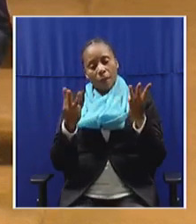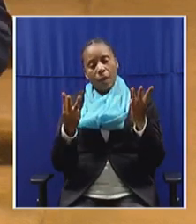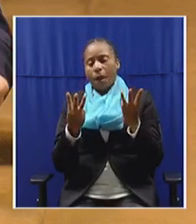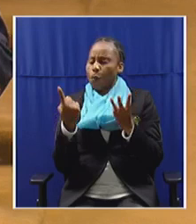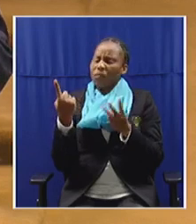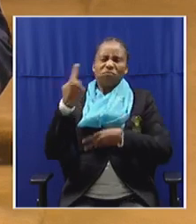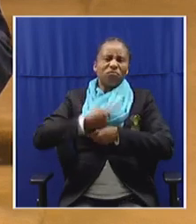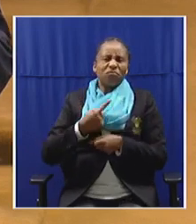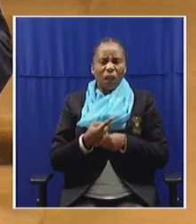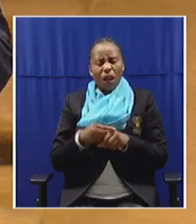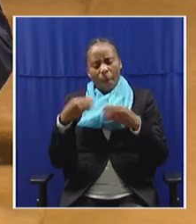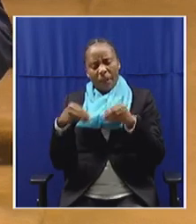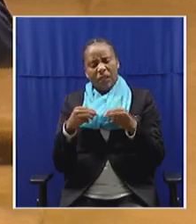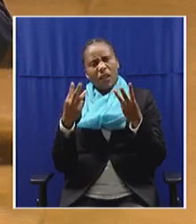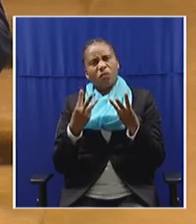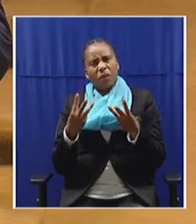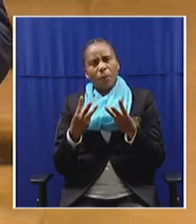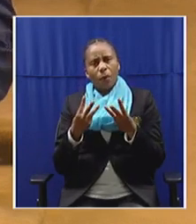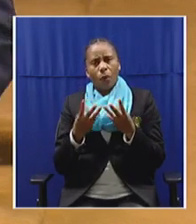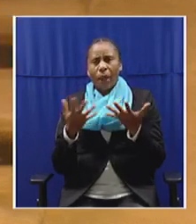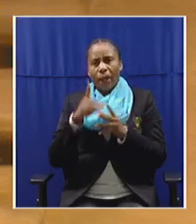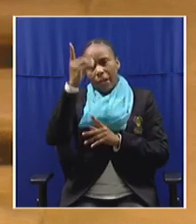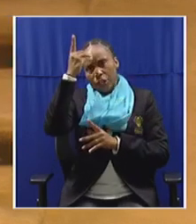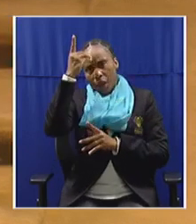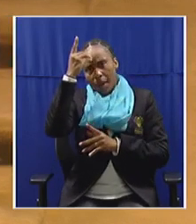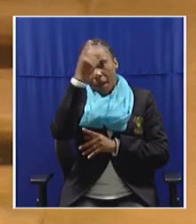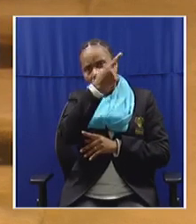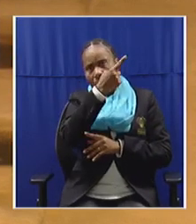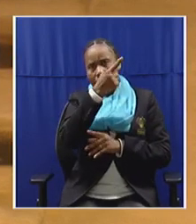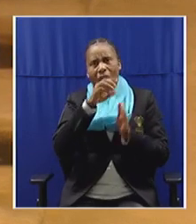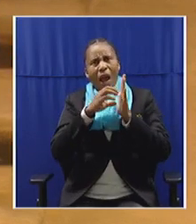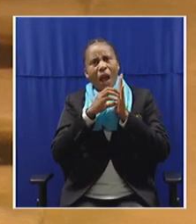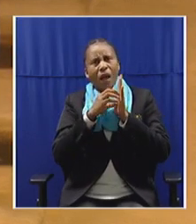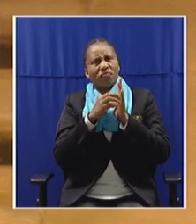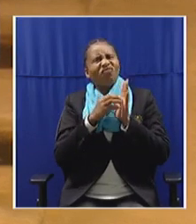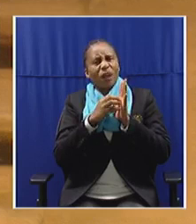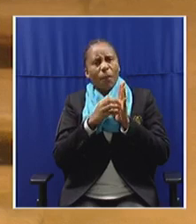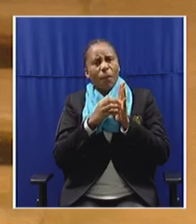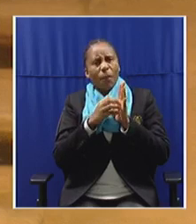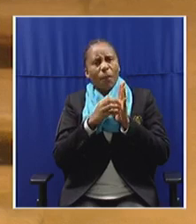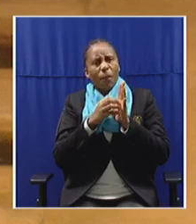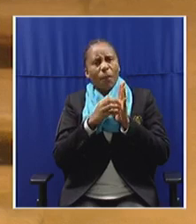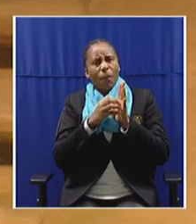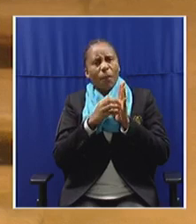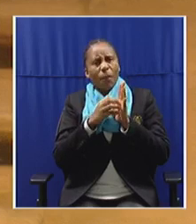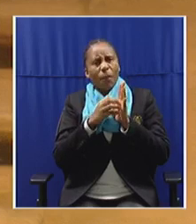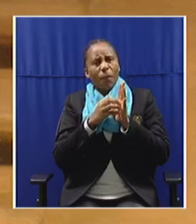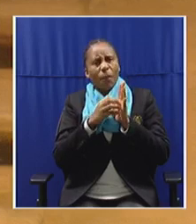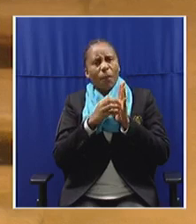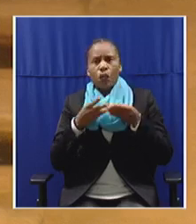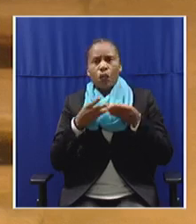where business people in Durban, for instance, are very worried about the drought in the Northern